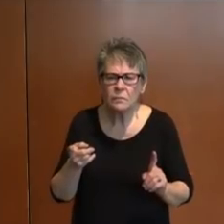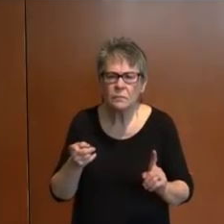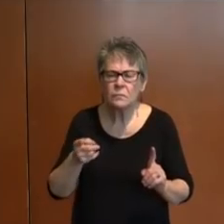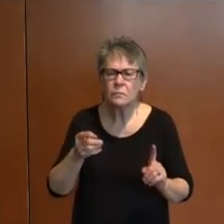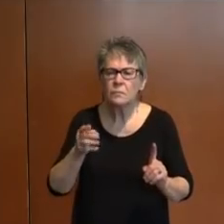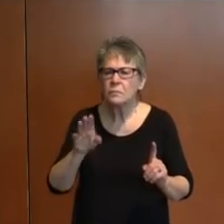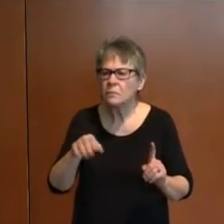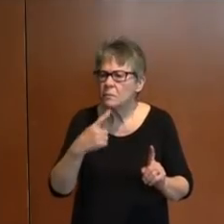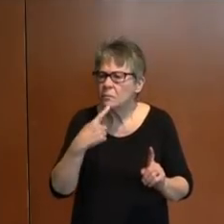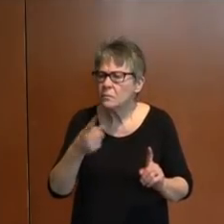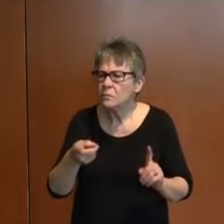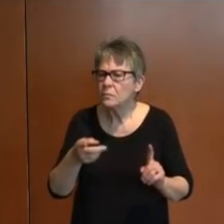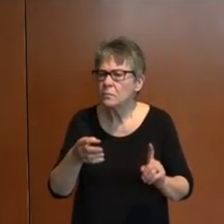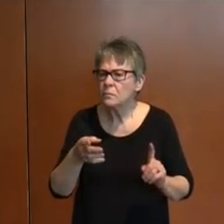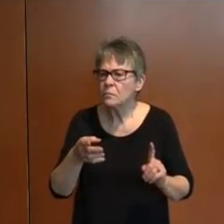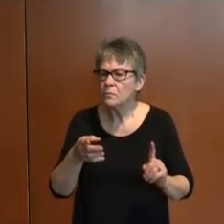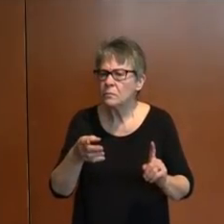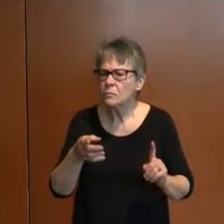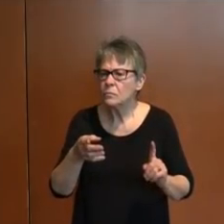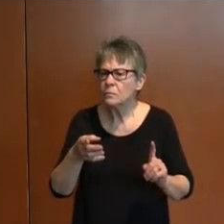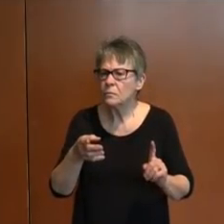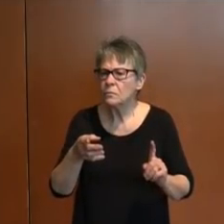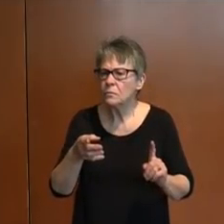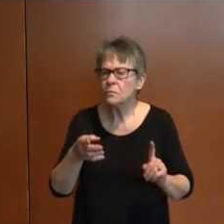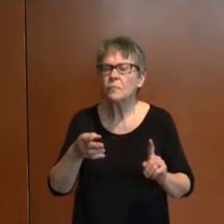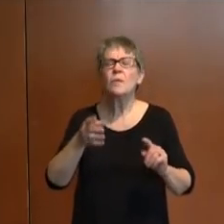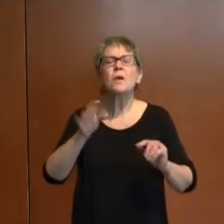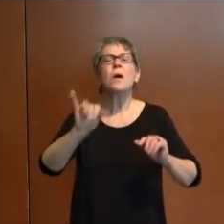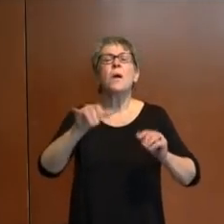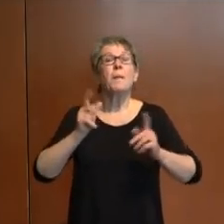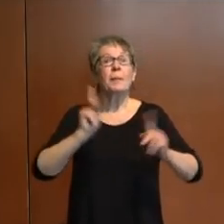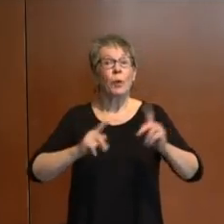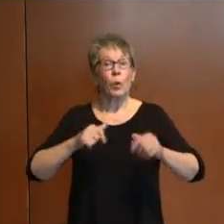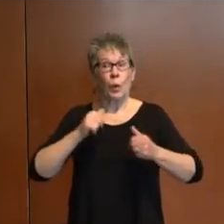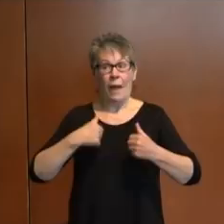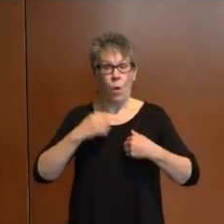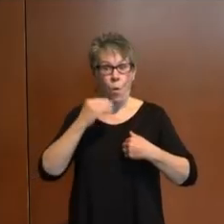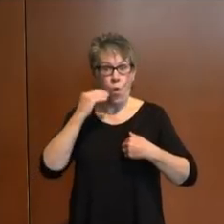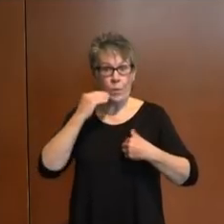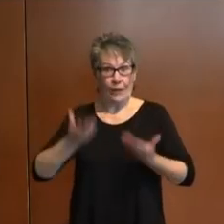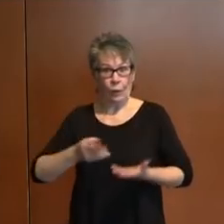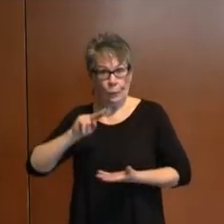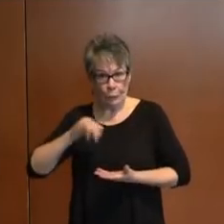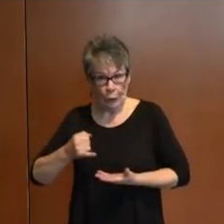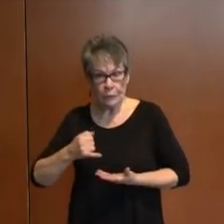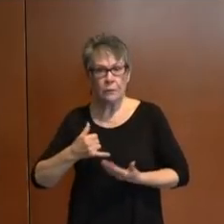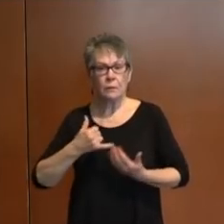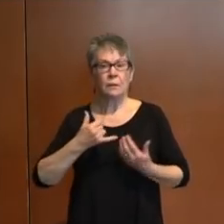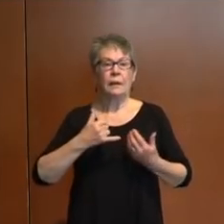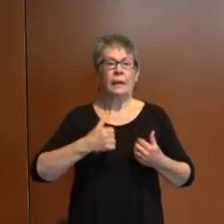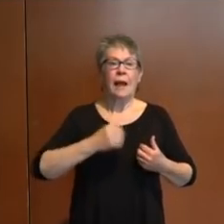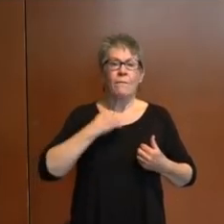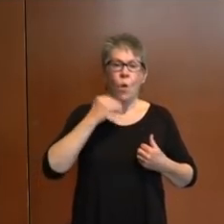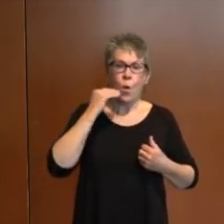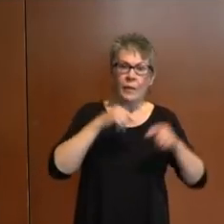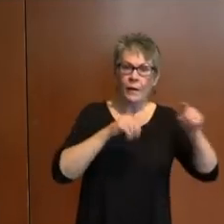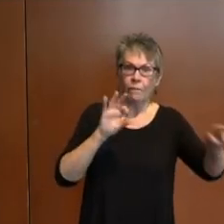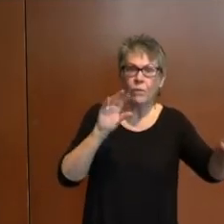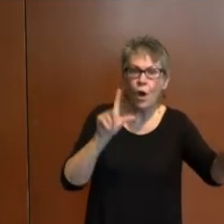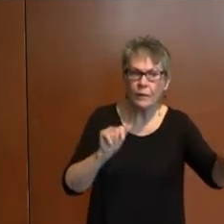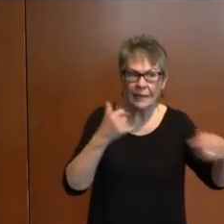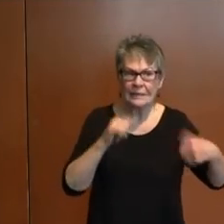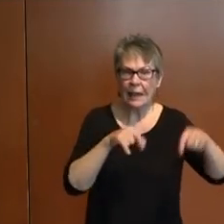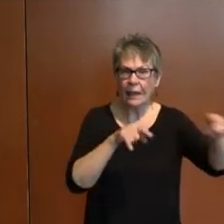know what most of what we call snowbirds do, but I would think, to the governor's point, that they have a New